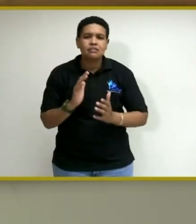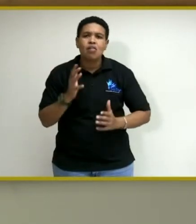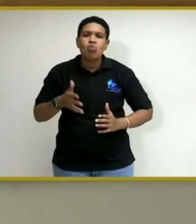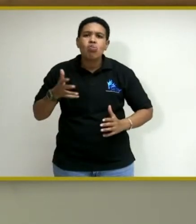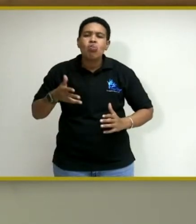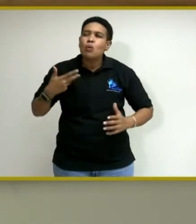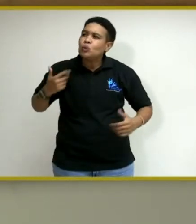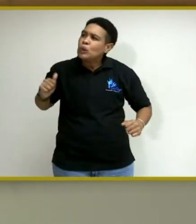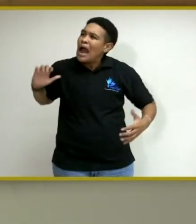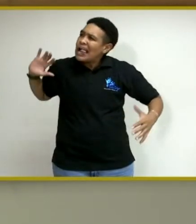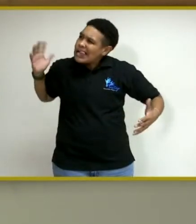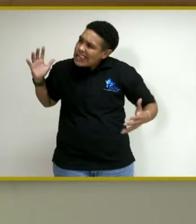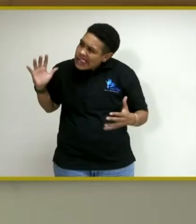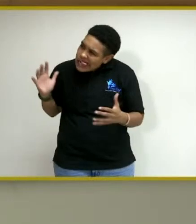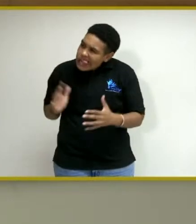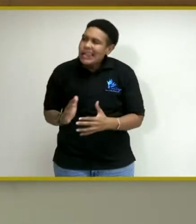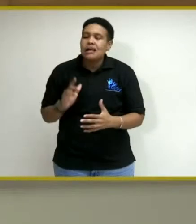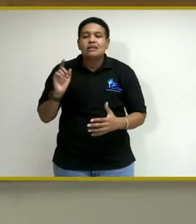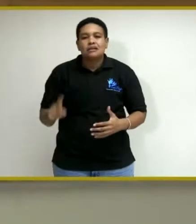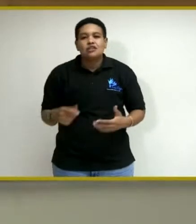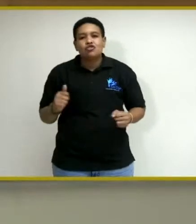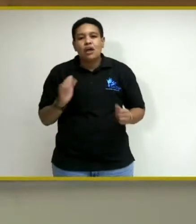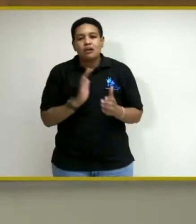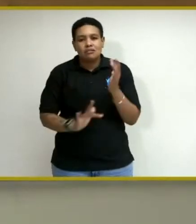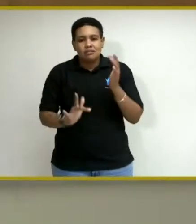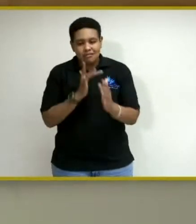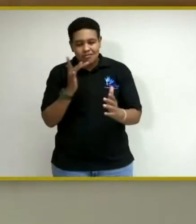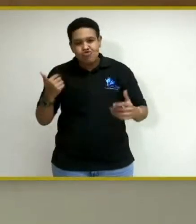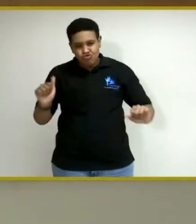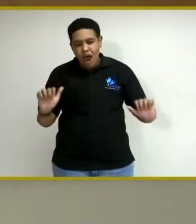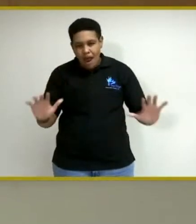backlog of deaths that need to be classified.